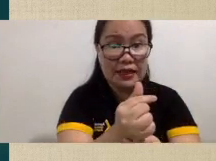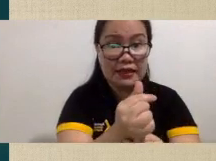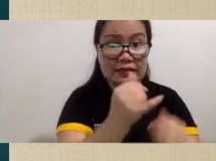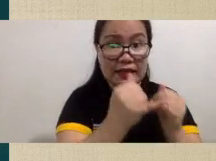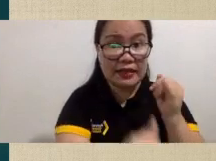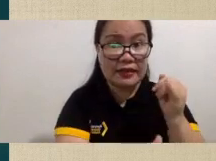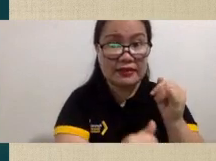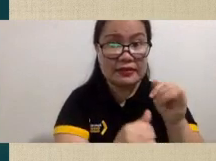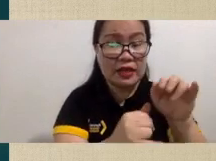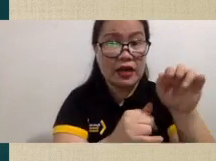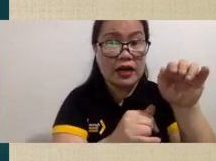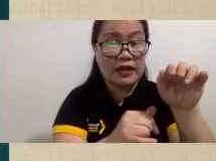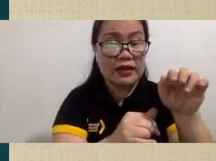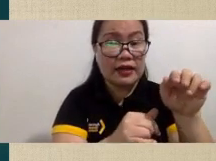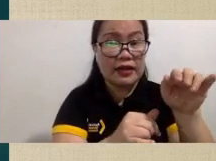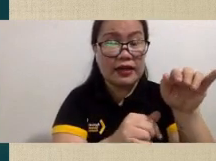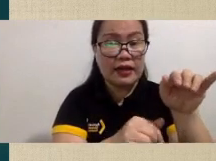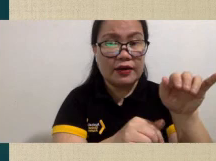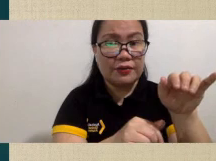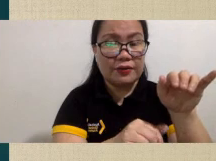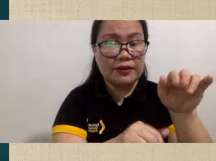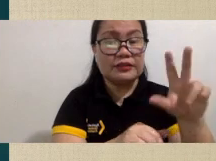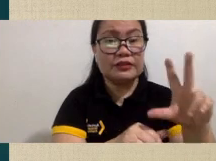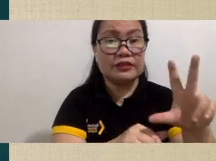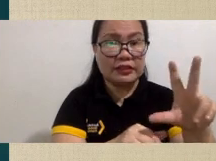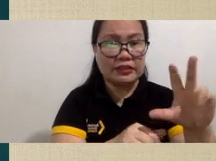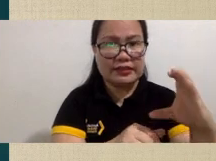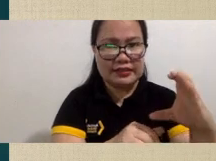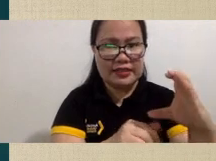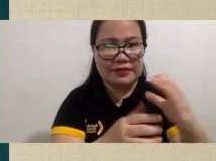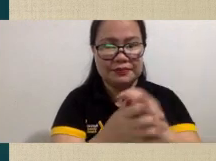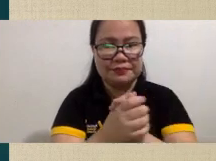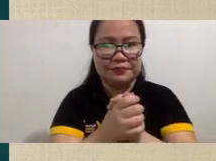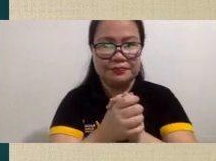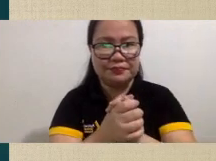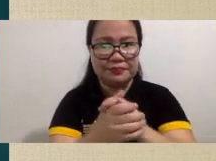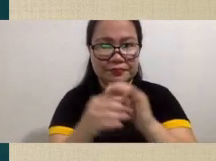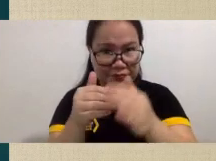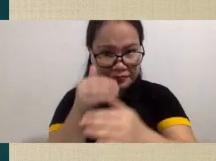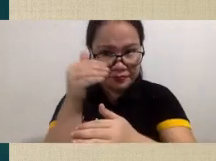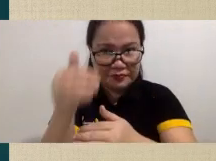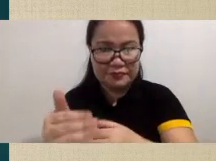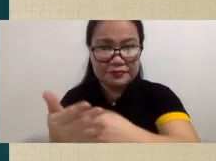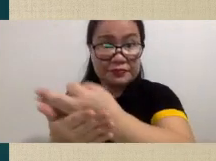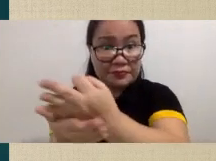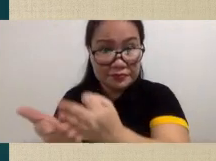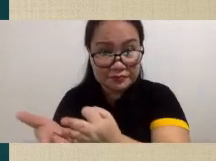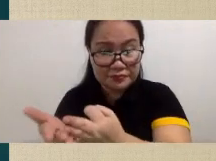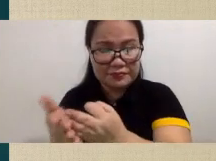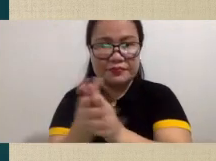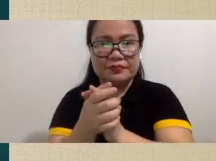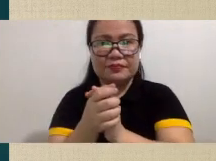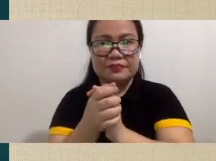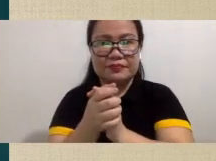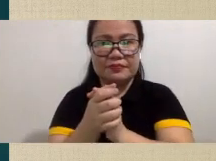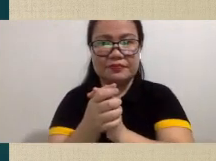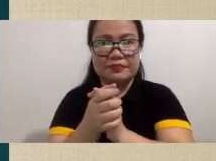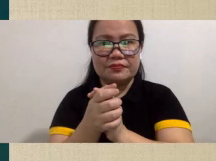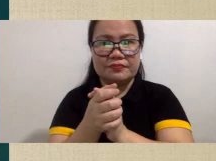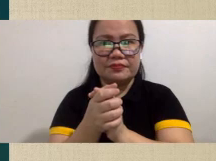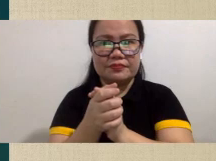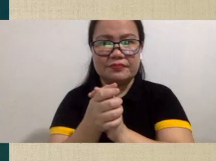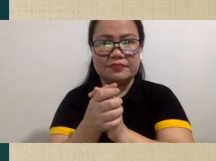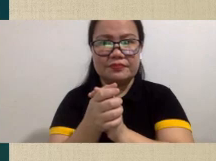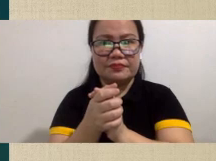yan mamaya. And then, y, your last term is 3c. So, we now have the factored form